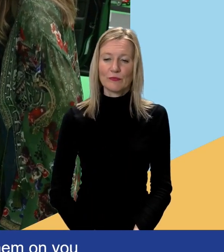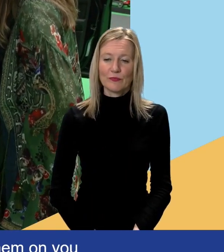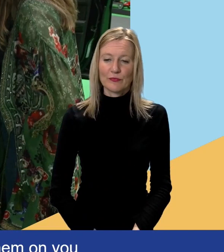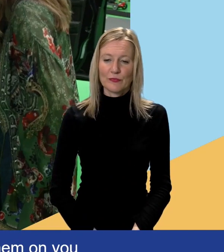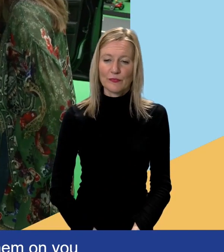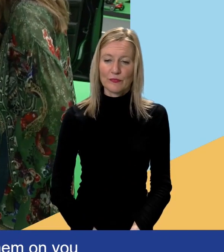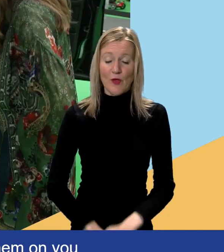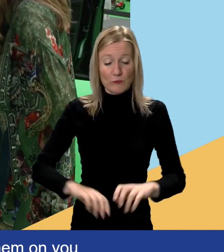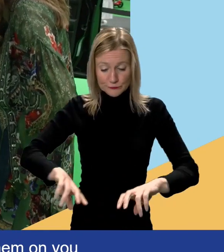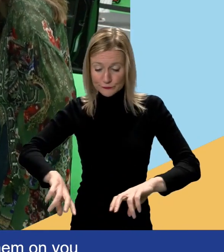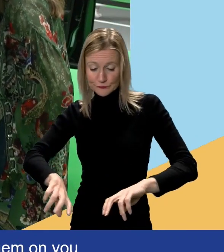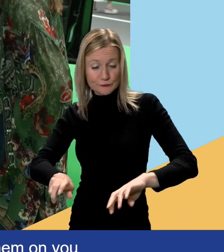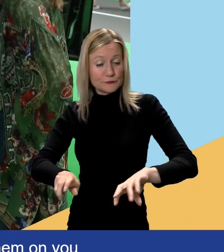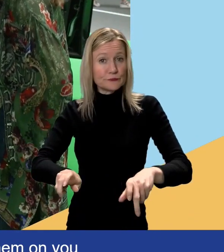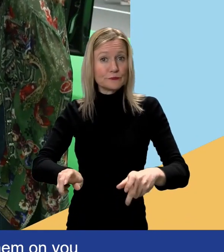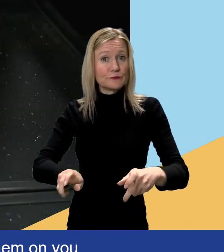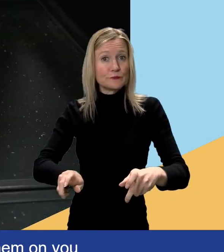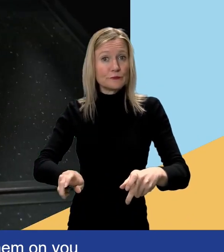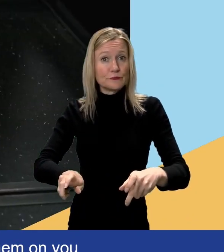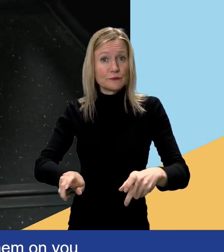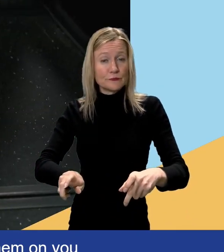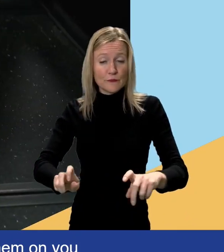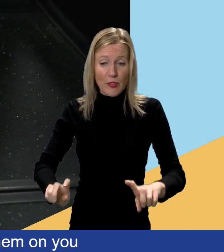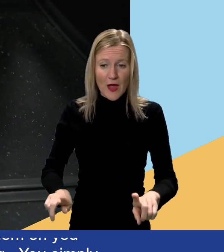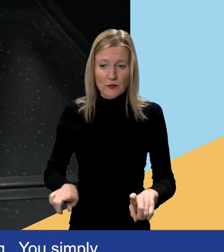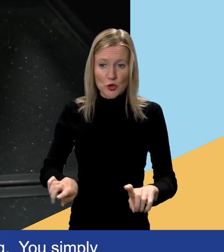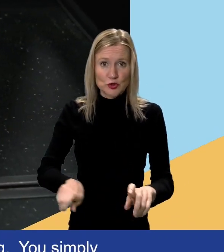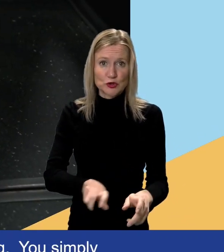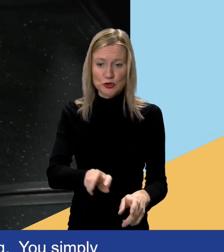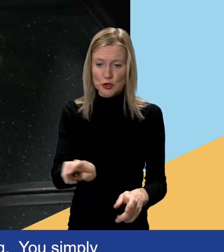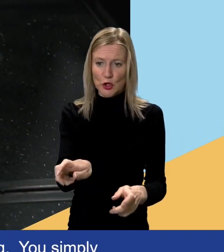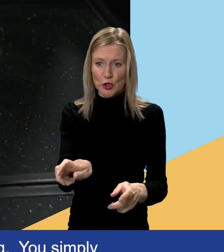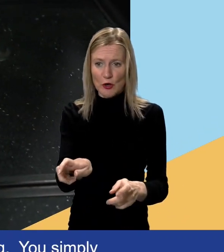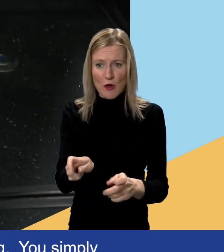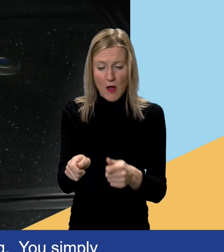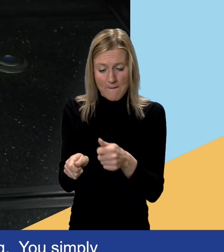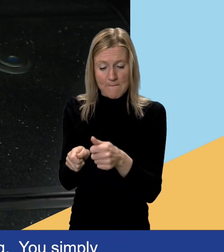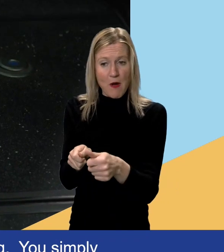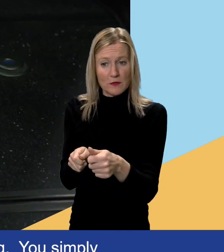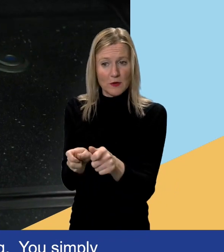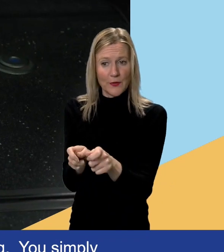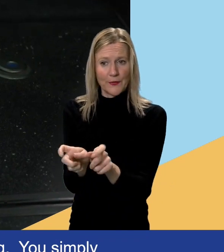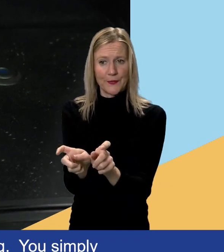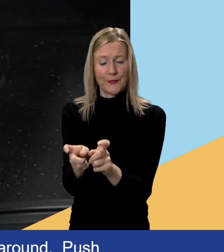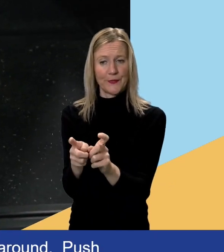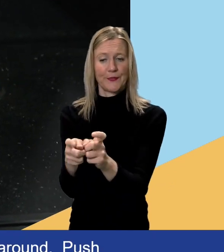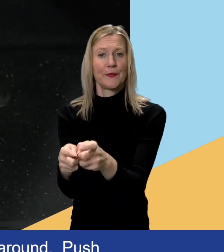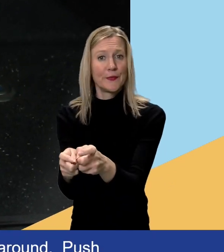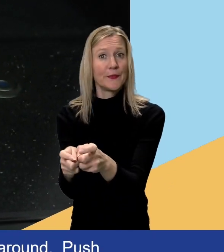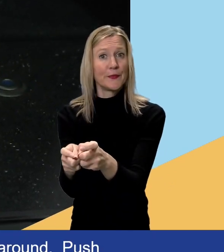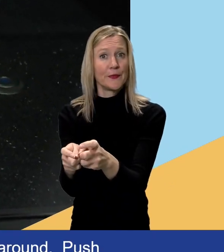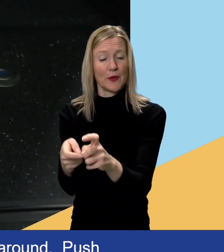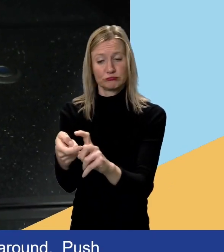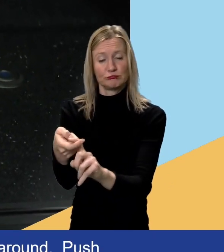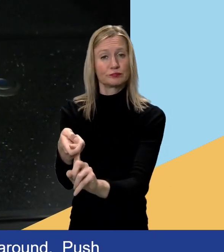wrong. You simply fix them onto these points here. You then turn this round, push this button in, and this will come out and